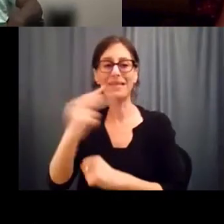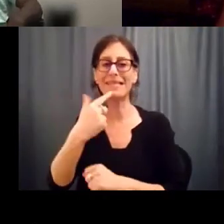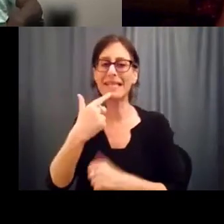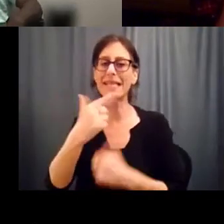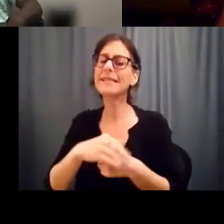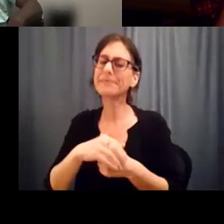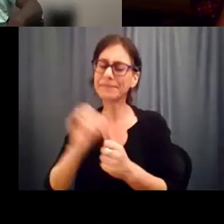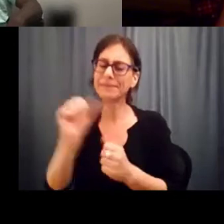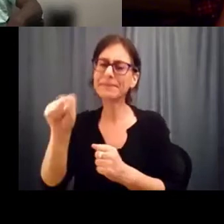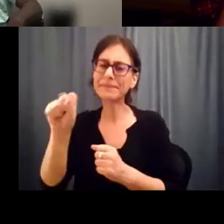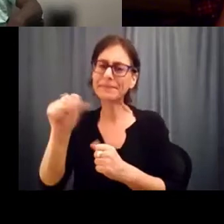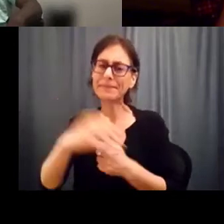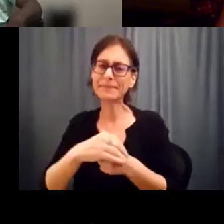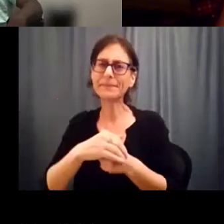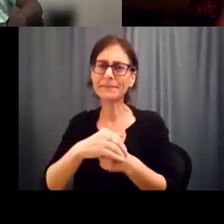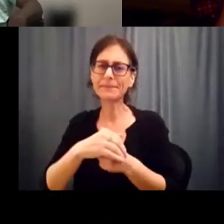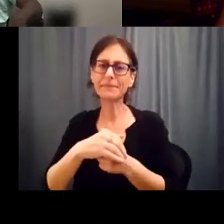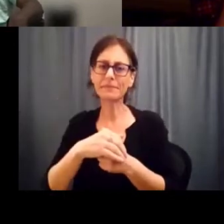that